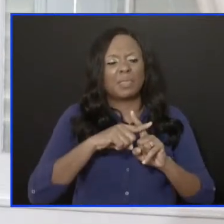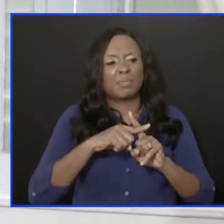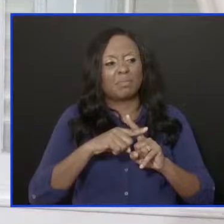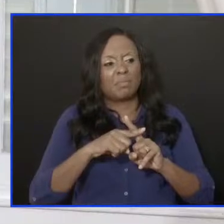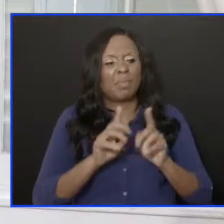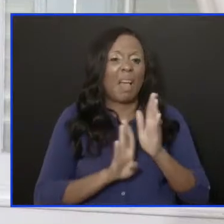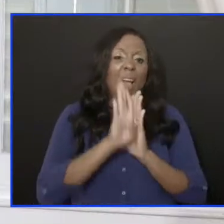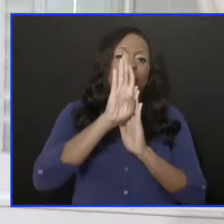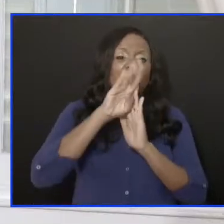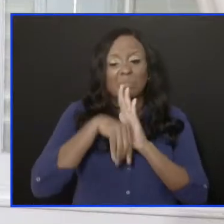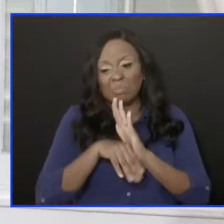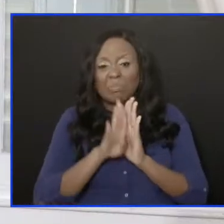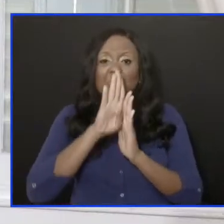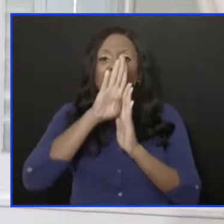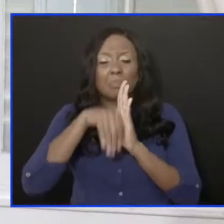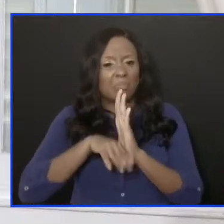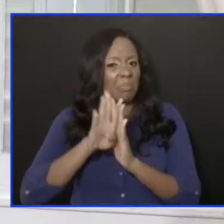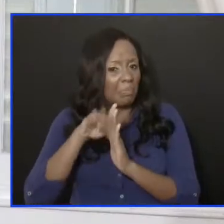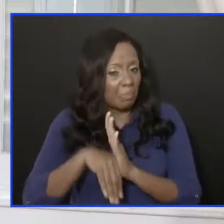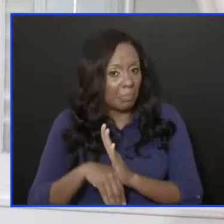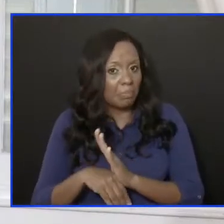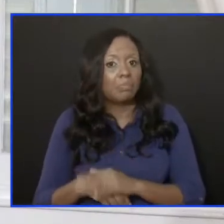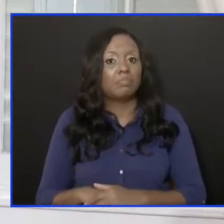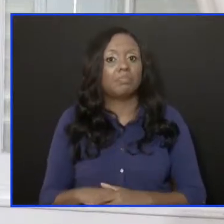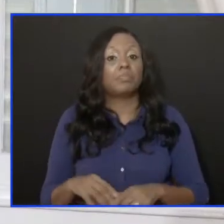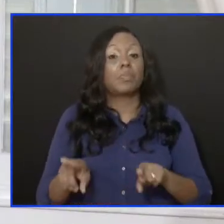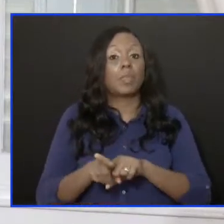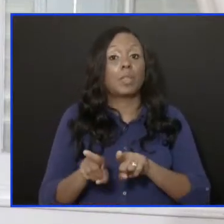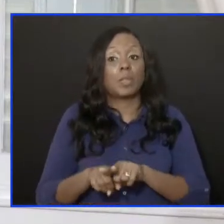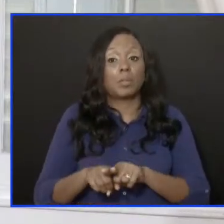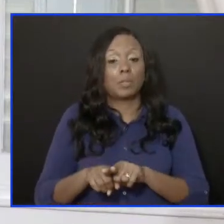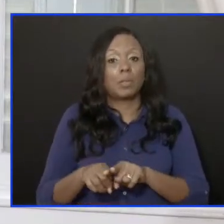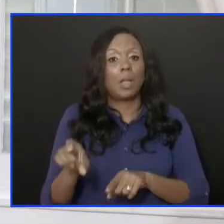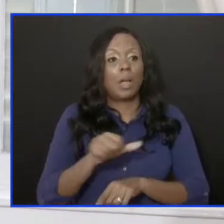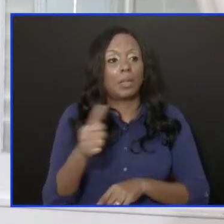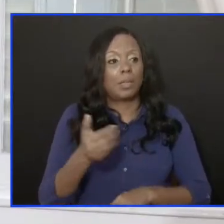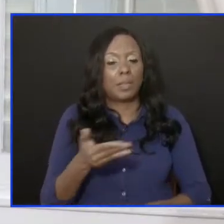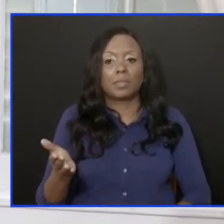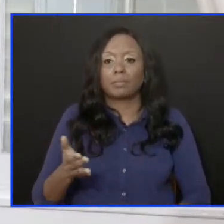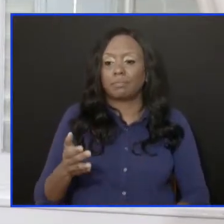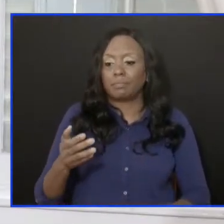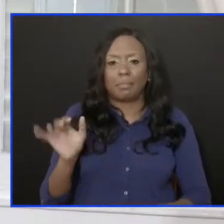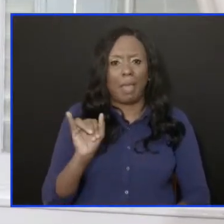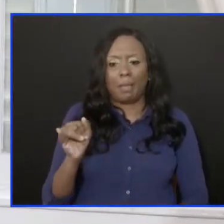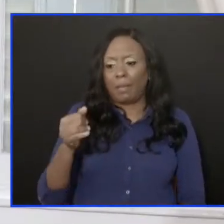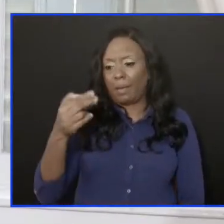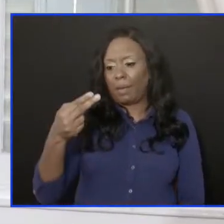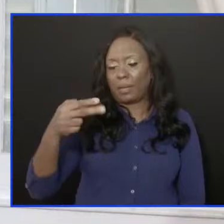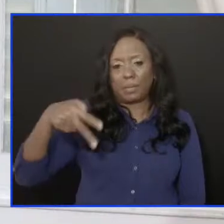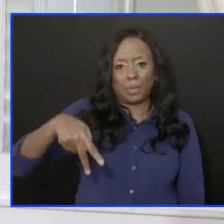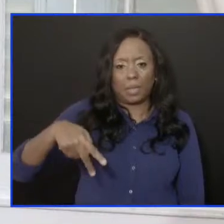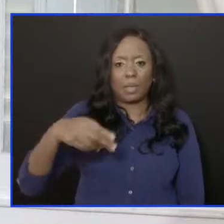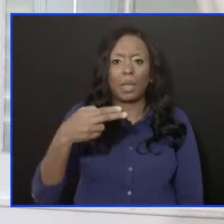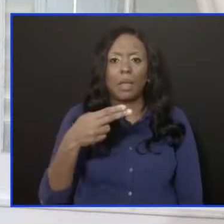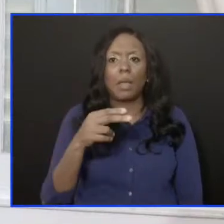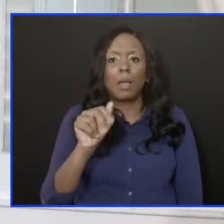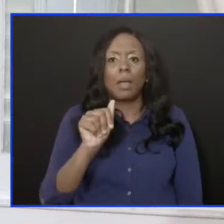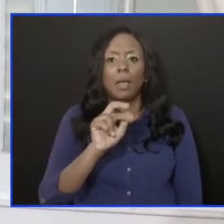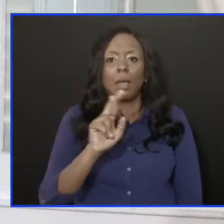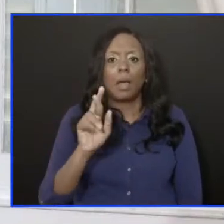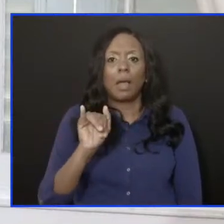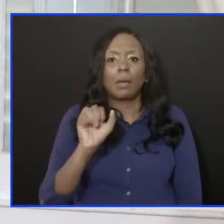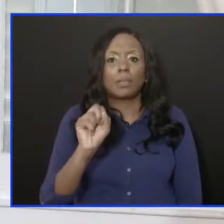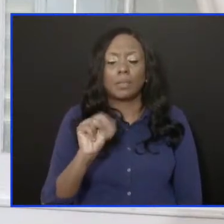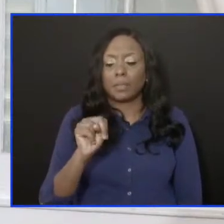been able to bring a number of other things on board. Harrison Point facility, that is now fully functional again because we were making